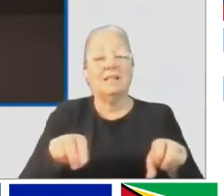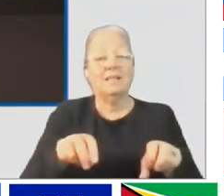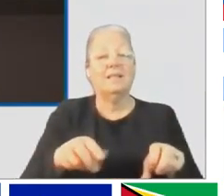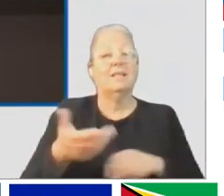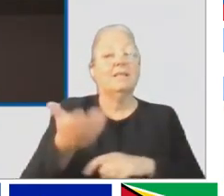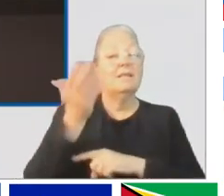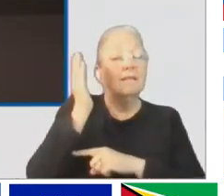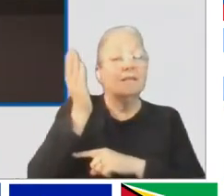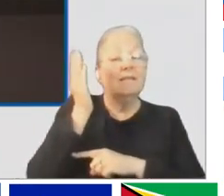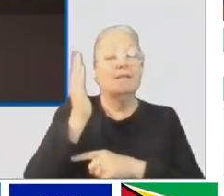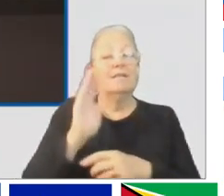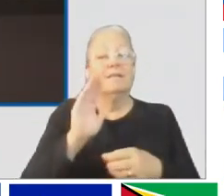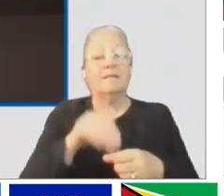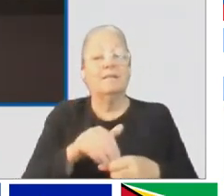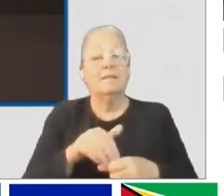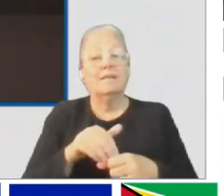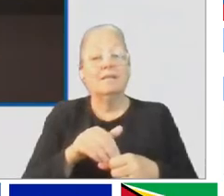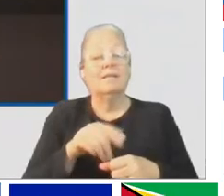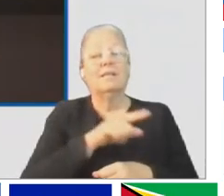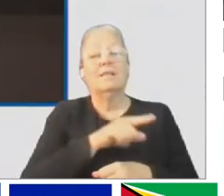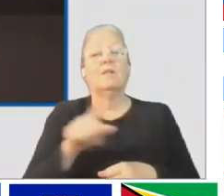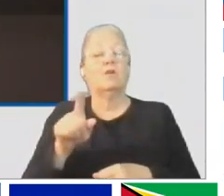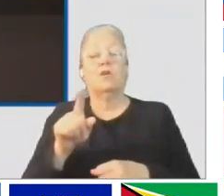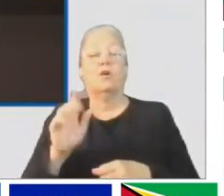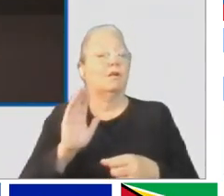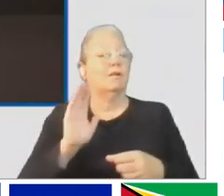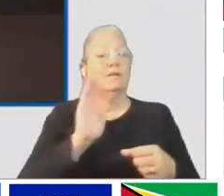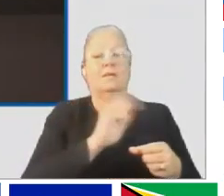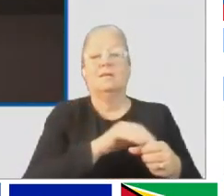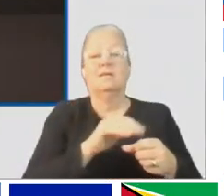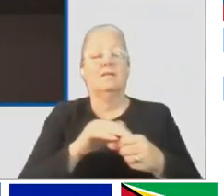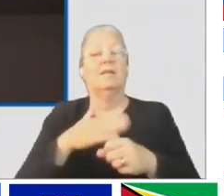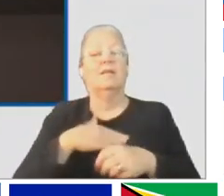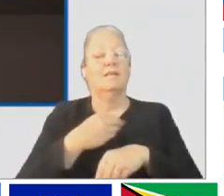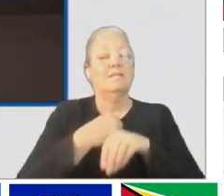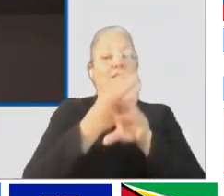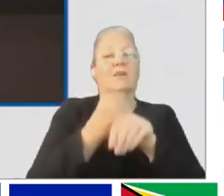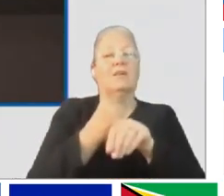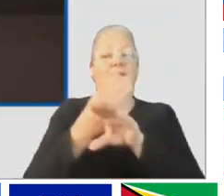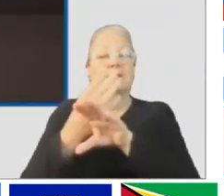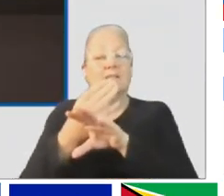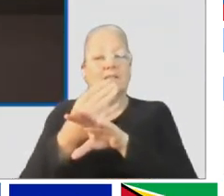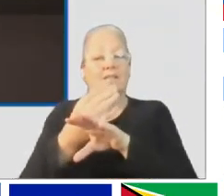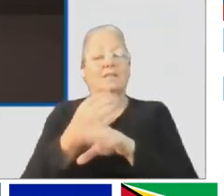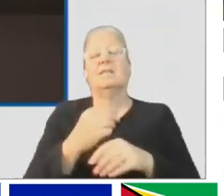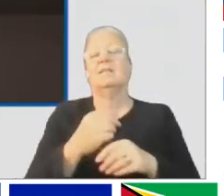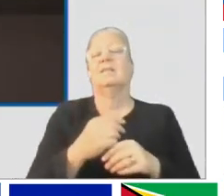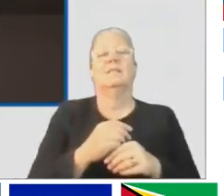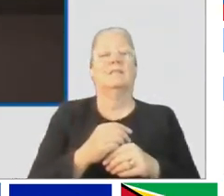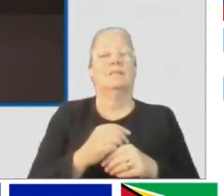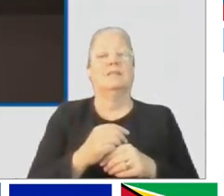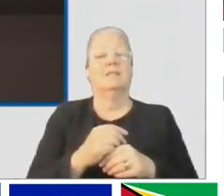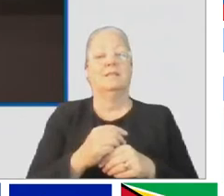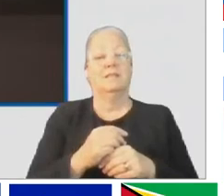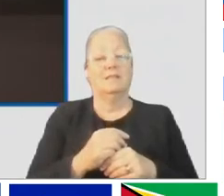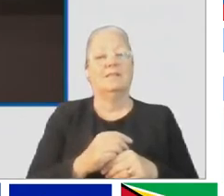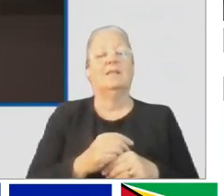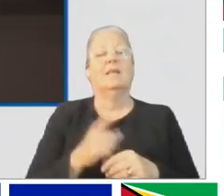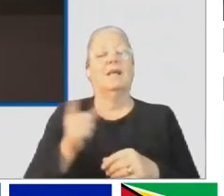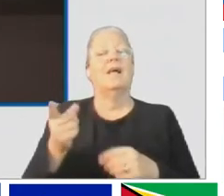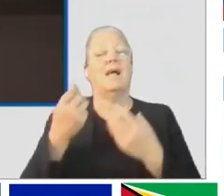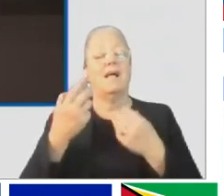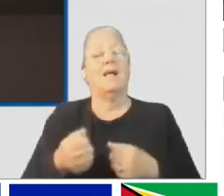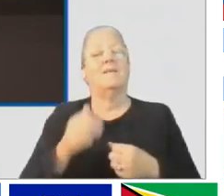a lot of our virtual ecosystem or virtual events because of the disasters that they experienced. Not only did they